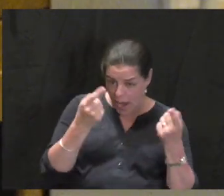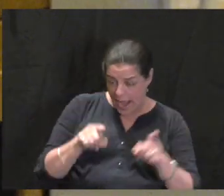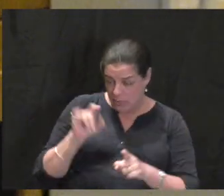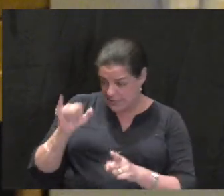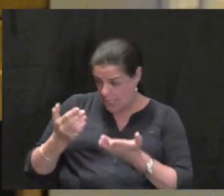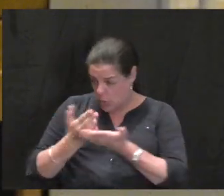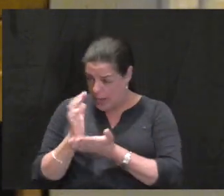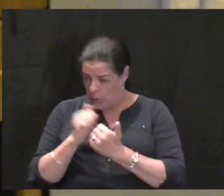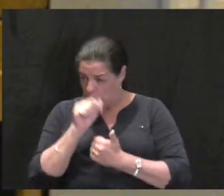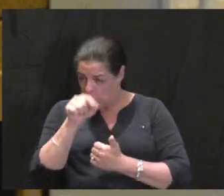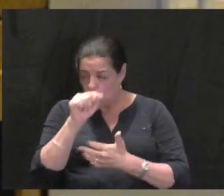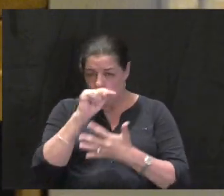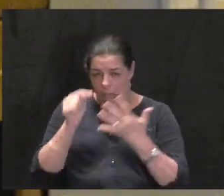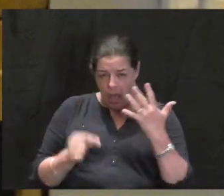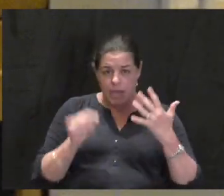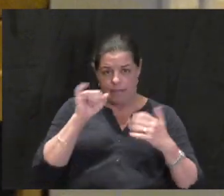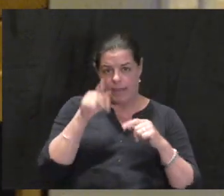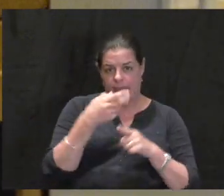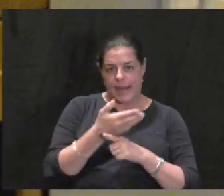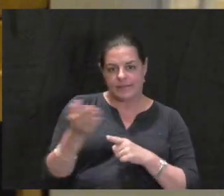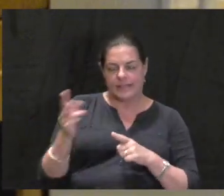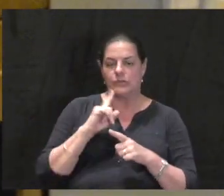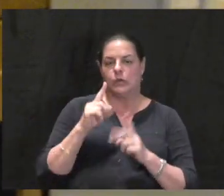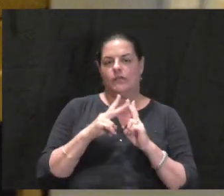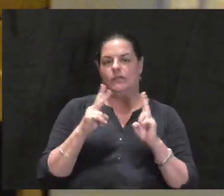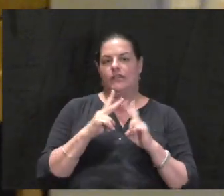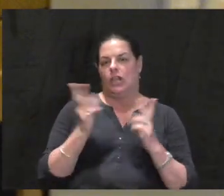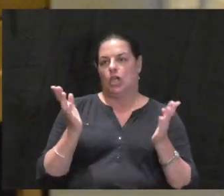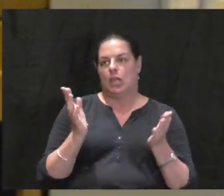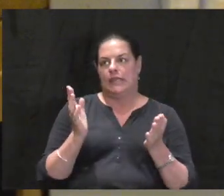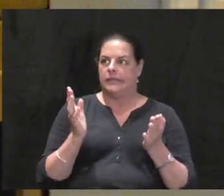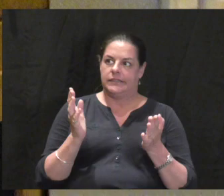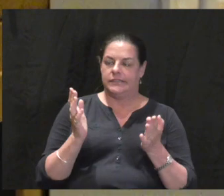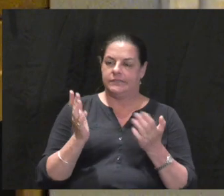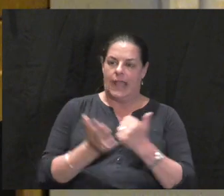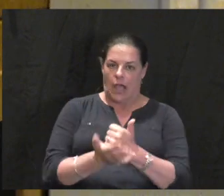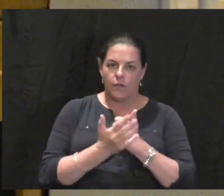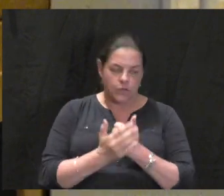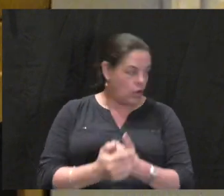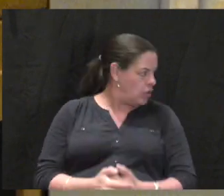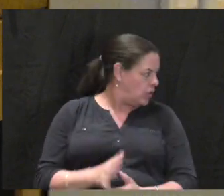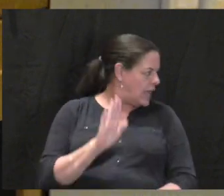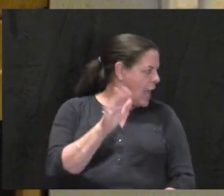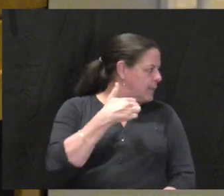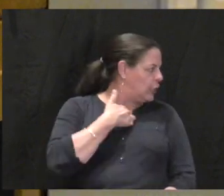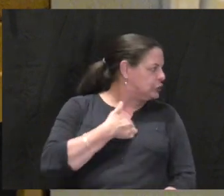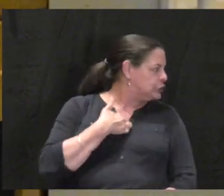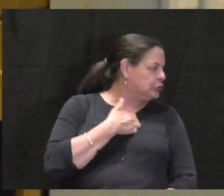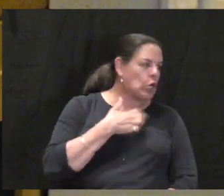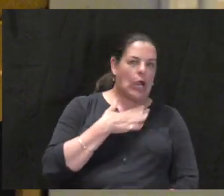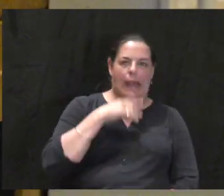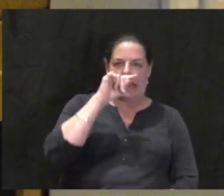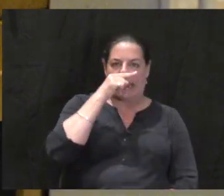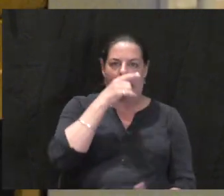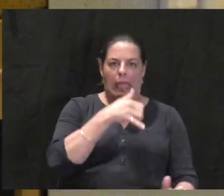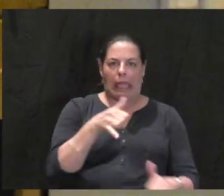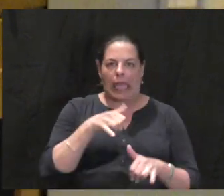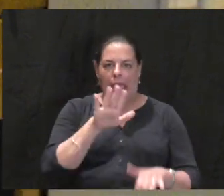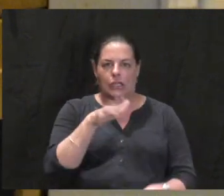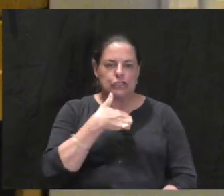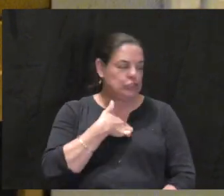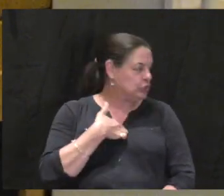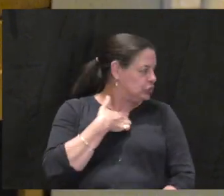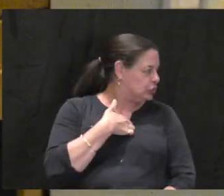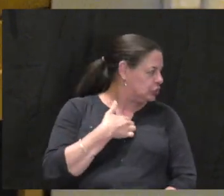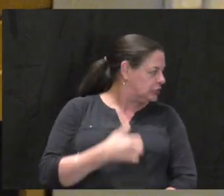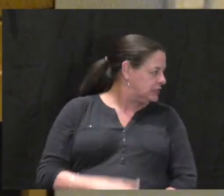And he's 4. So just the things that she's heading up and the way that it's coming together, for me this